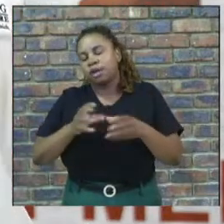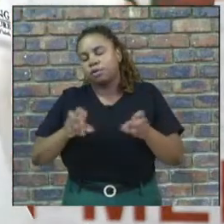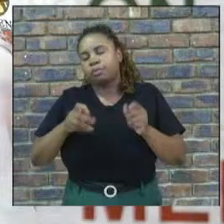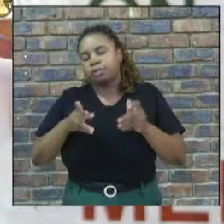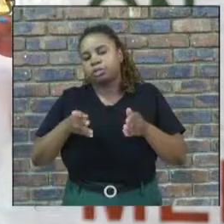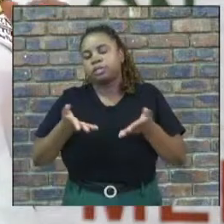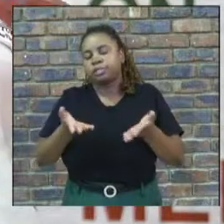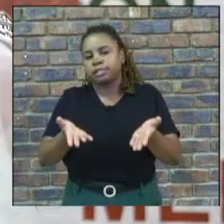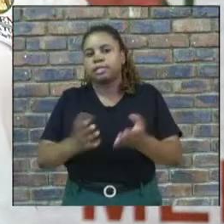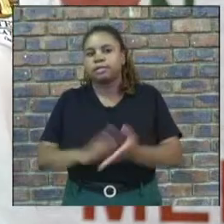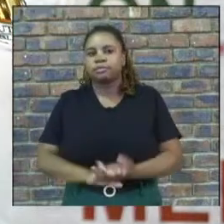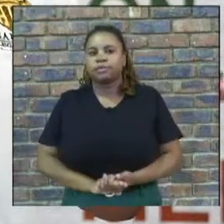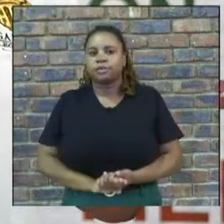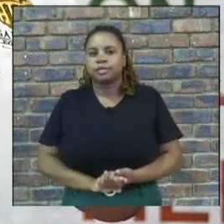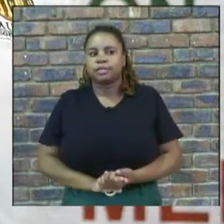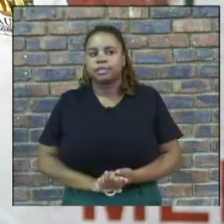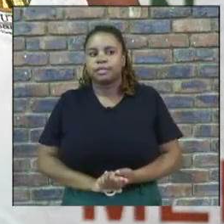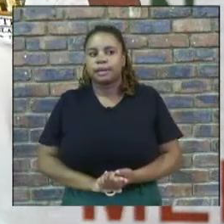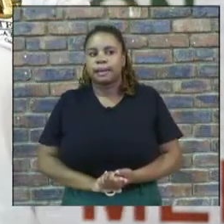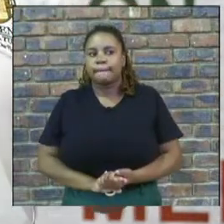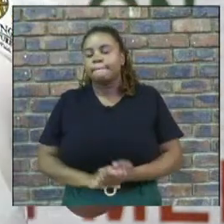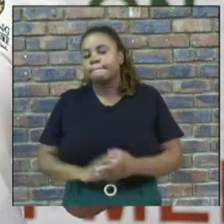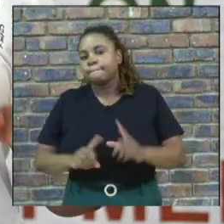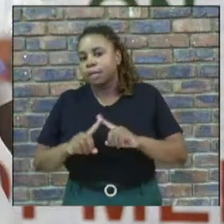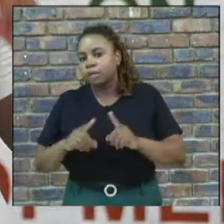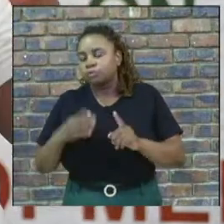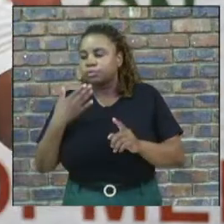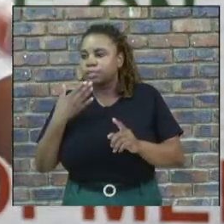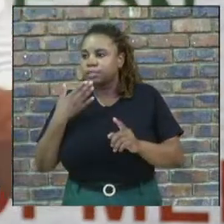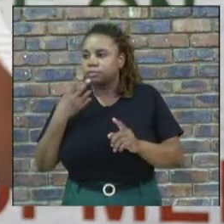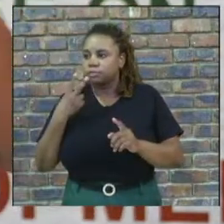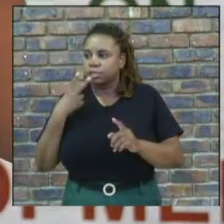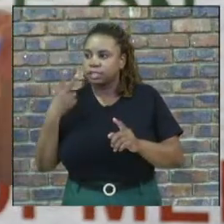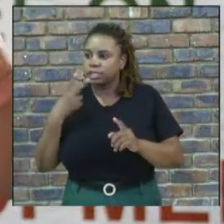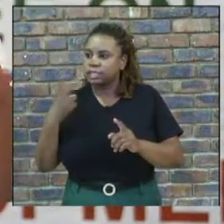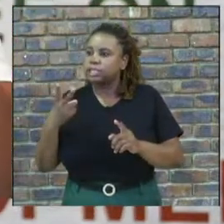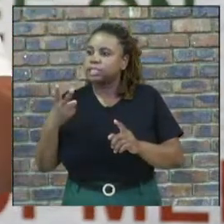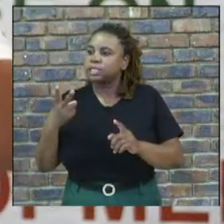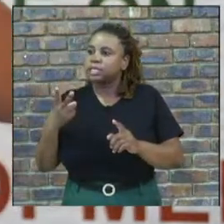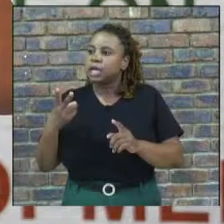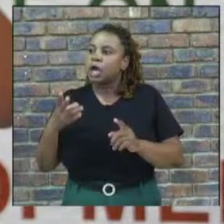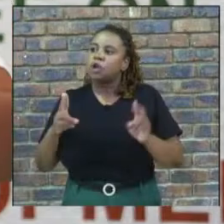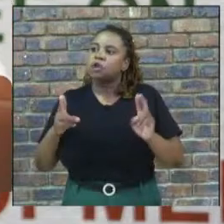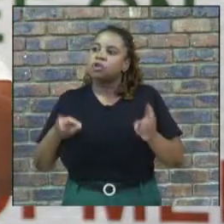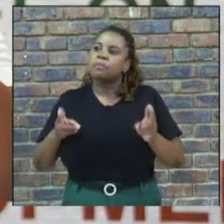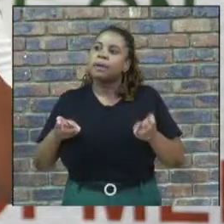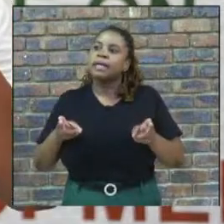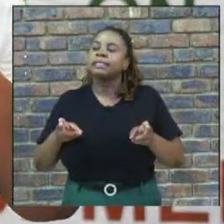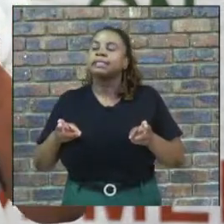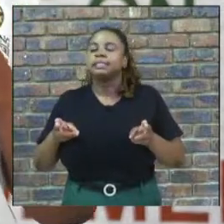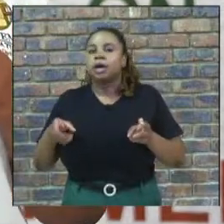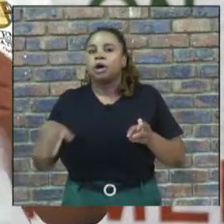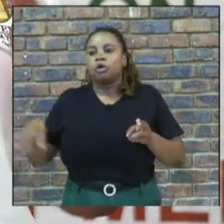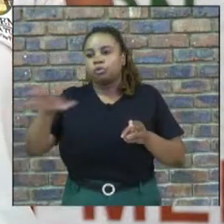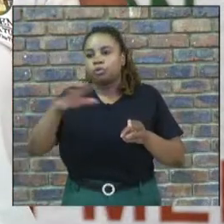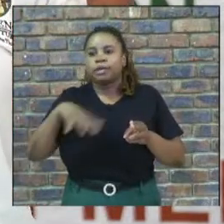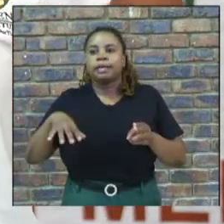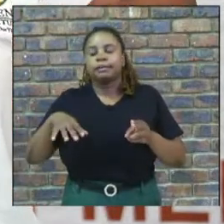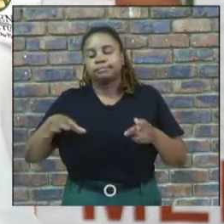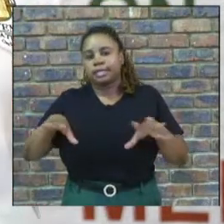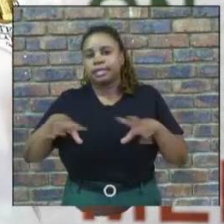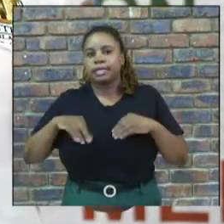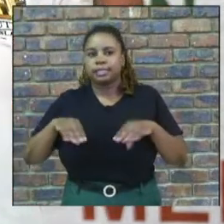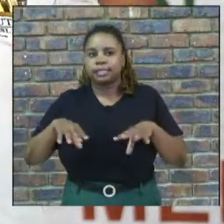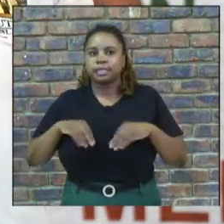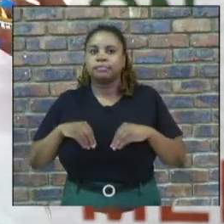general acceptance of the bill. And people are saying we will still want to engage and make our submissions. Please, when